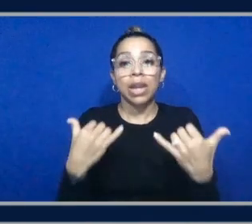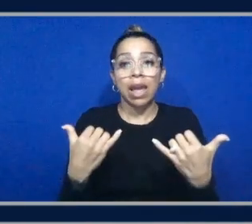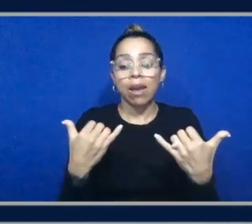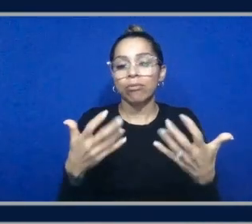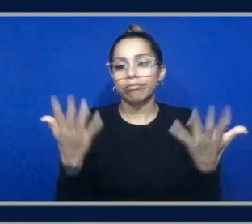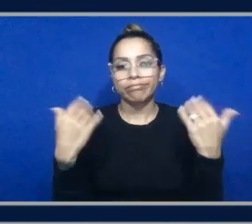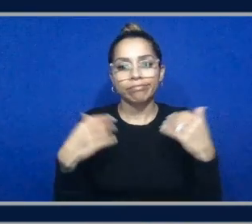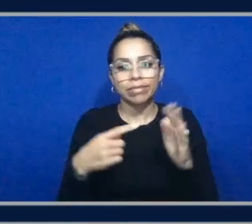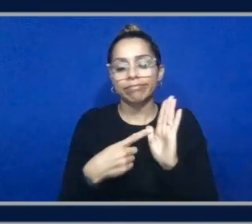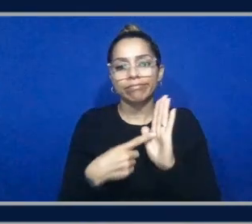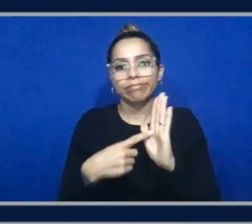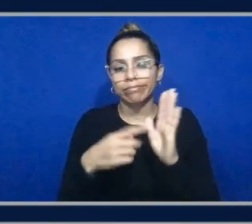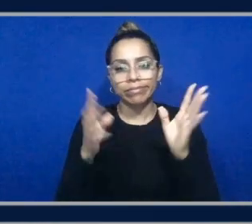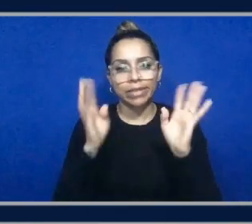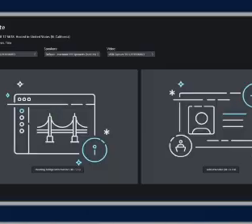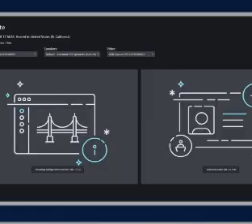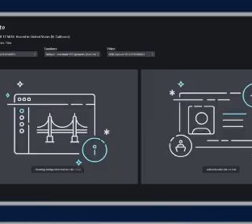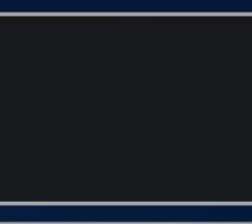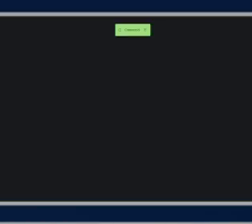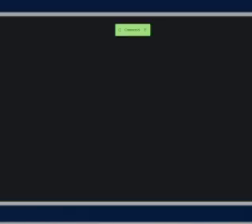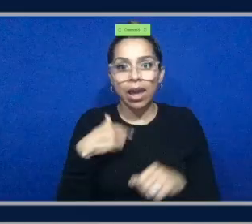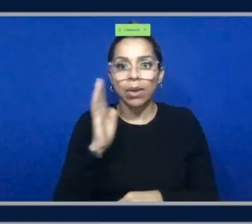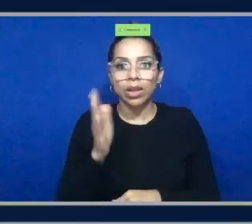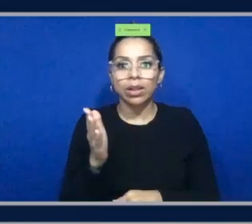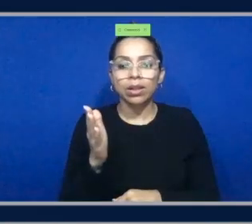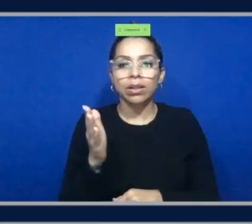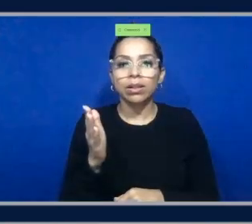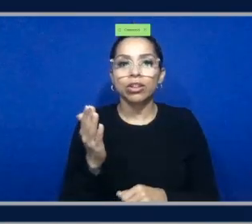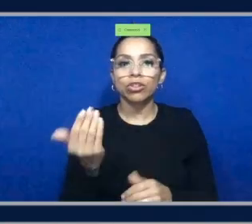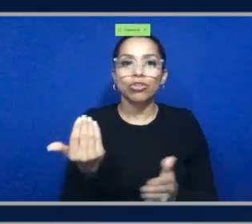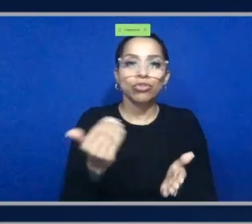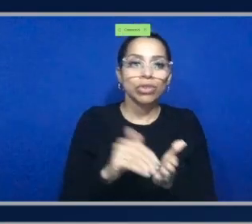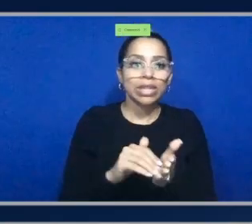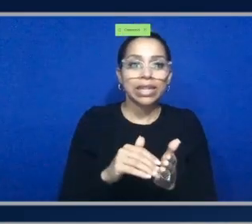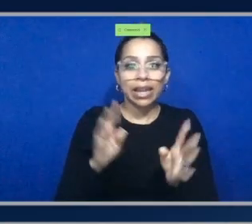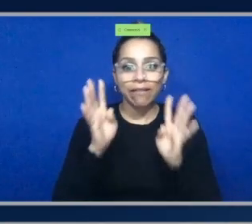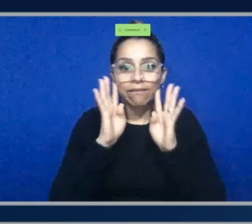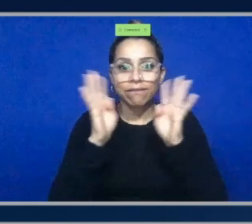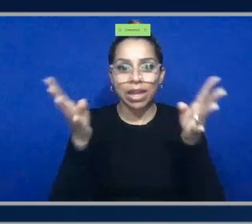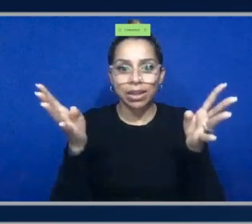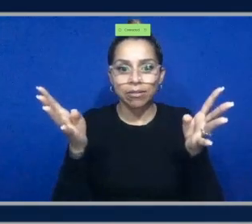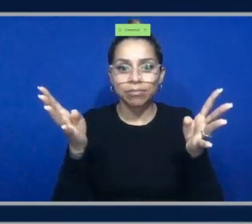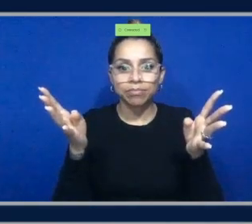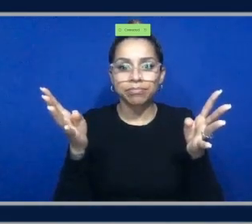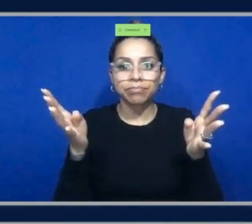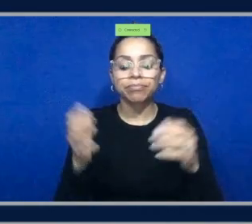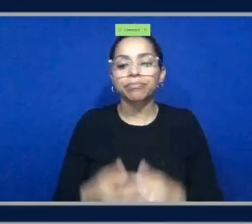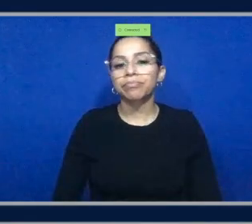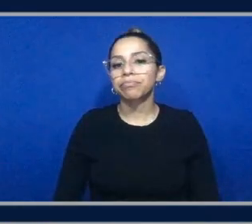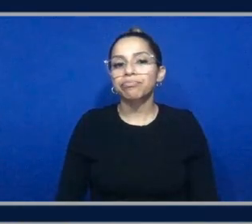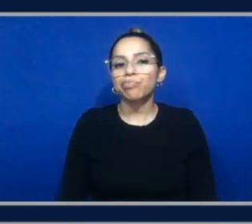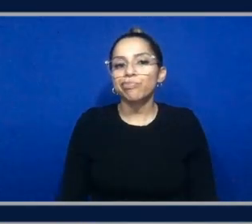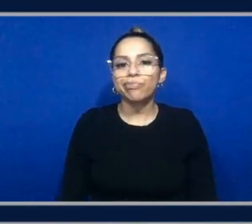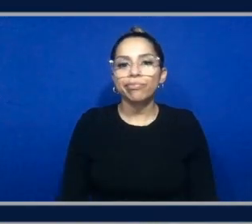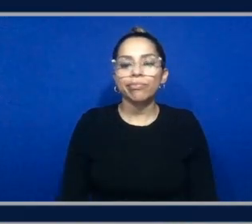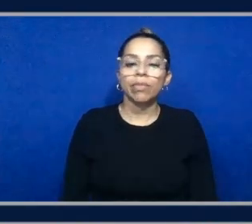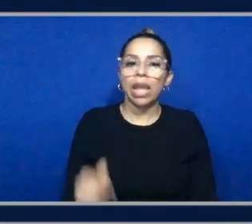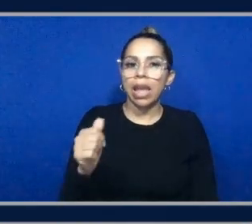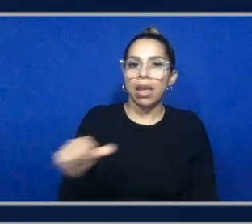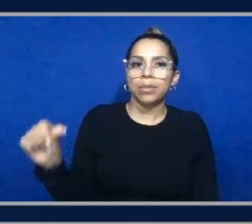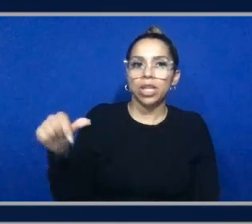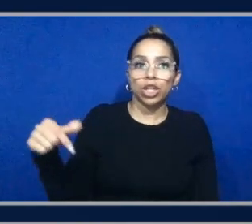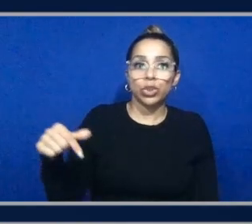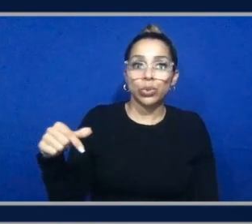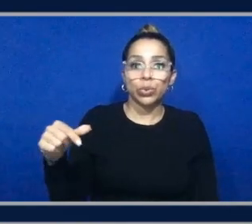going to reInvent is going on. So if I have to talk about Amazon Q Business at